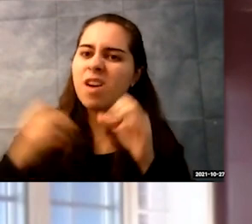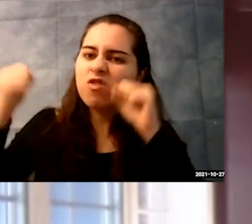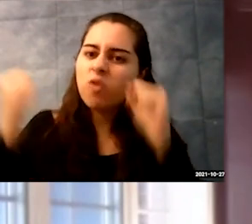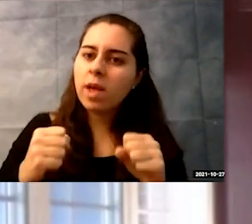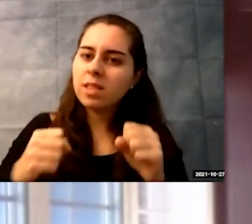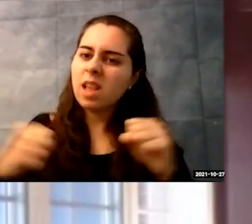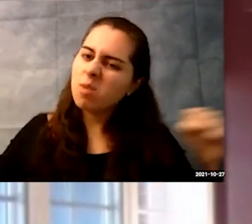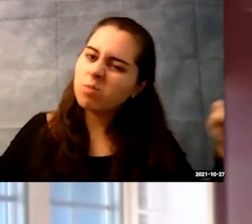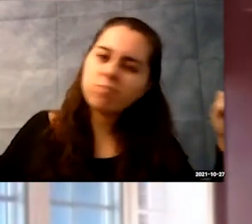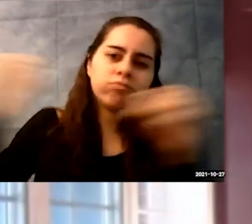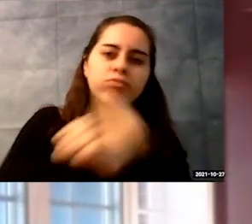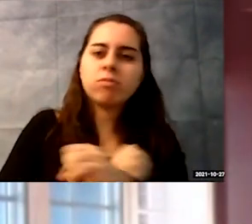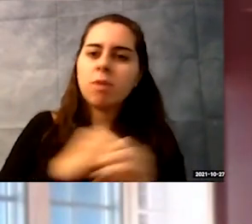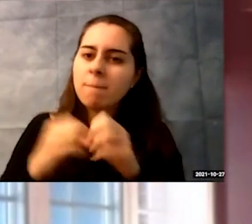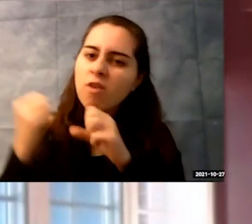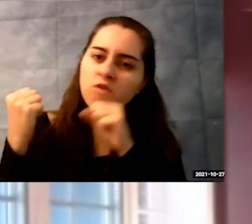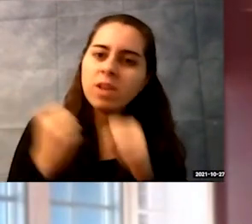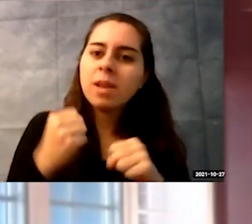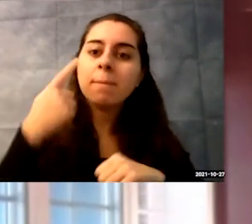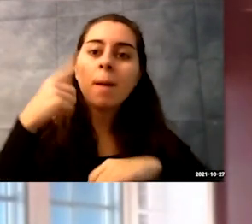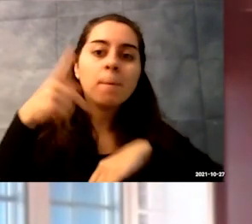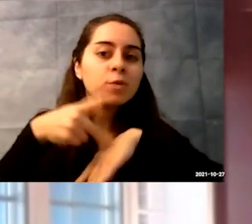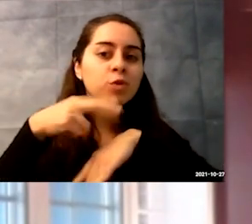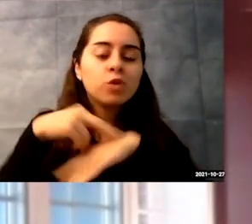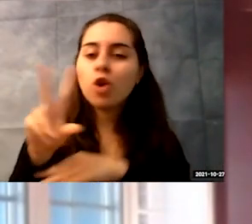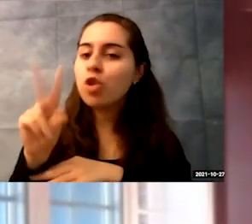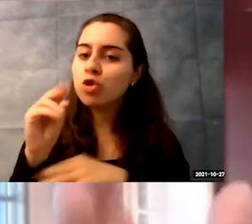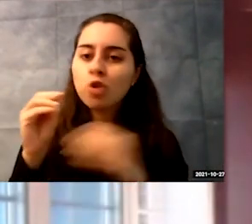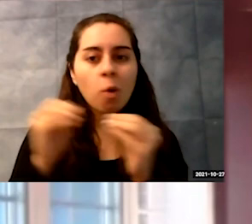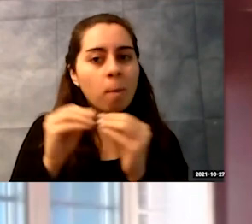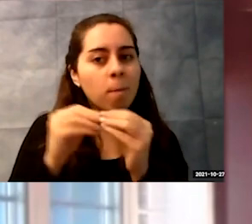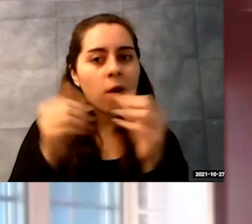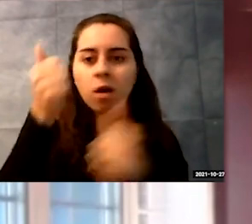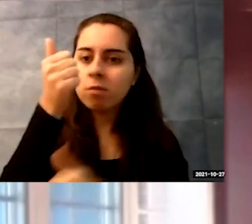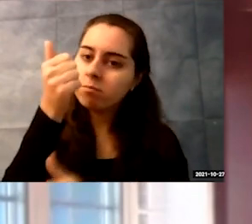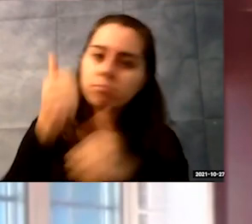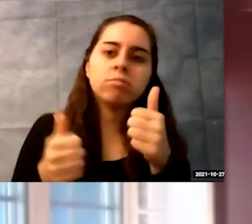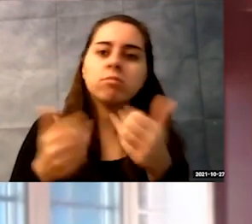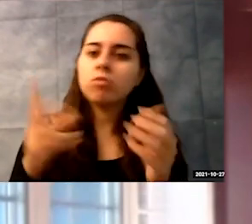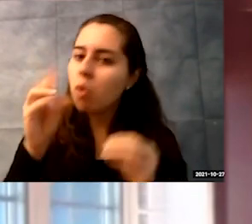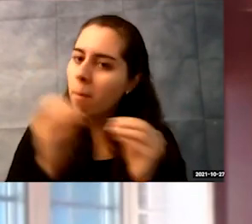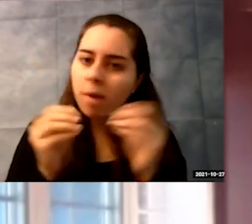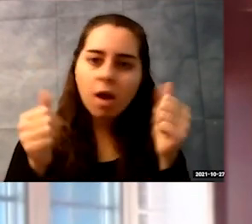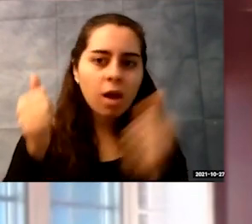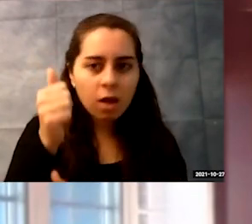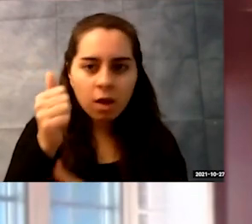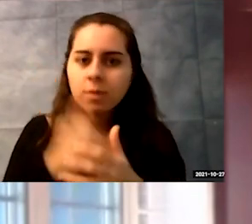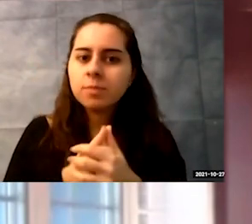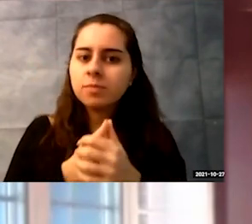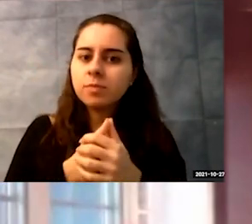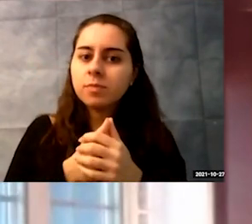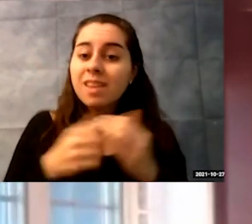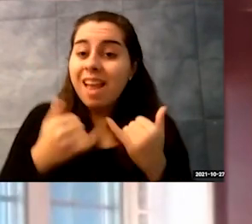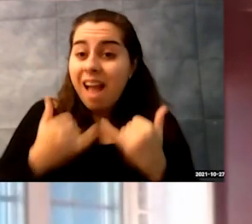we decolonize Puerto Rico? Because Puerto Rico is more a colony of the United States today than it has been at any time